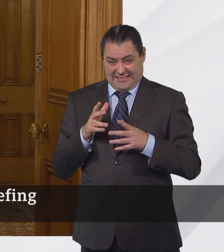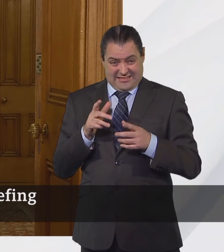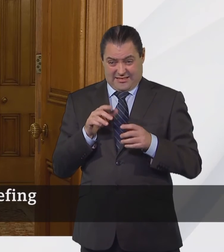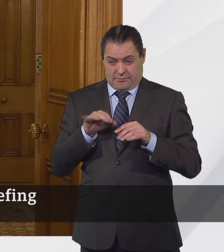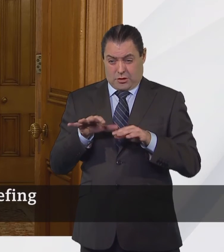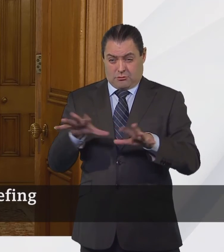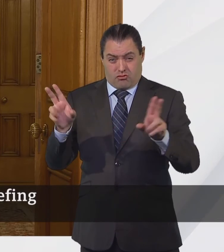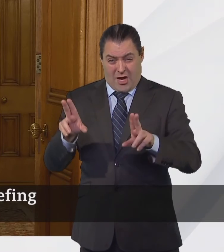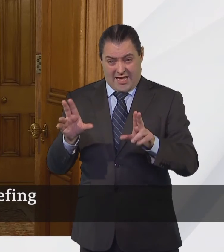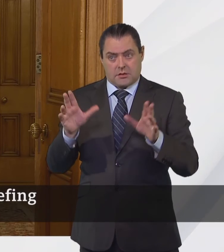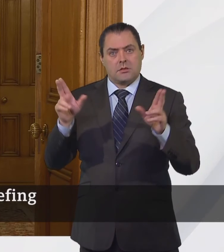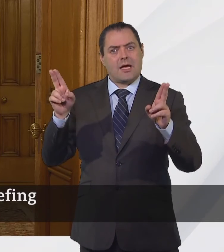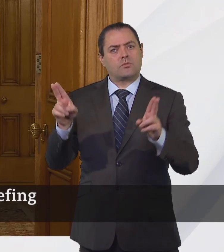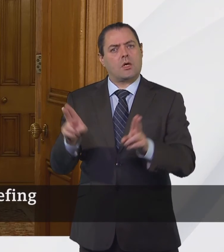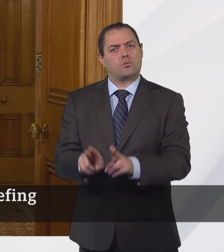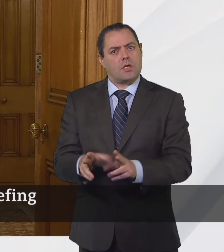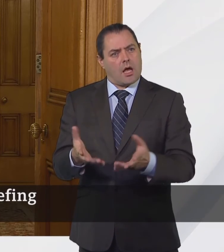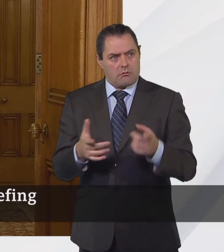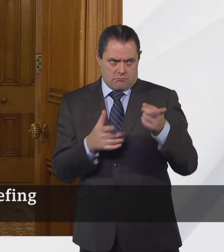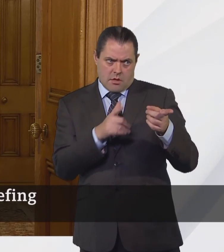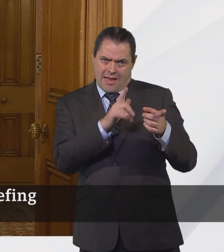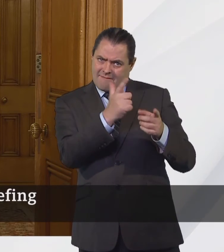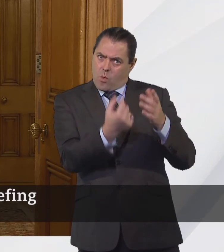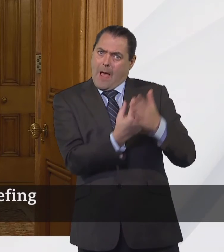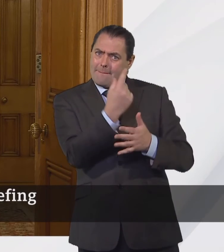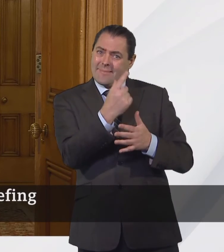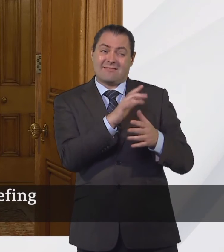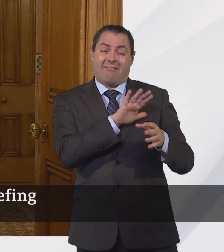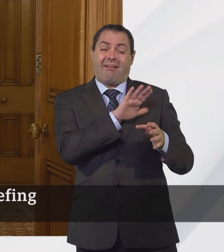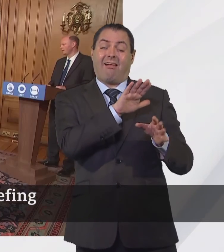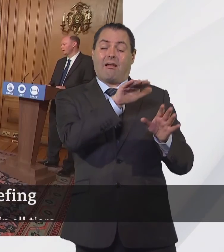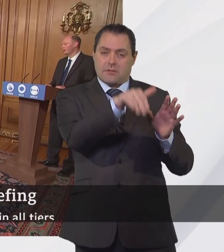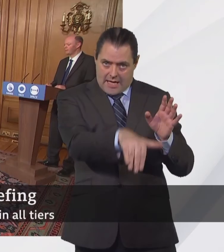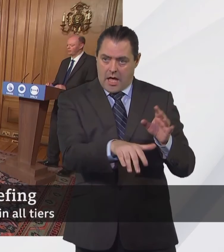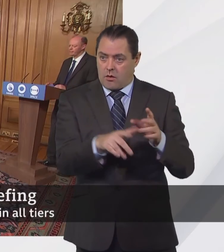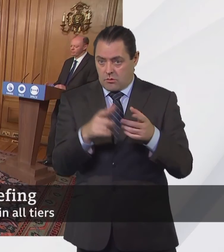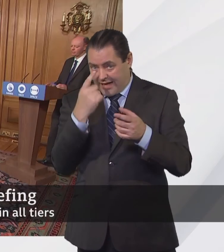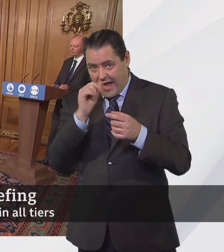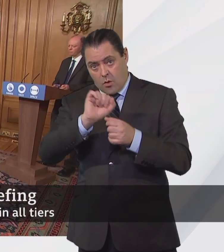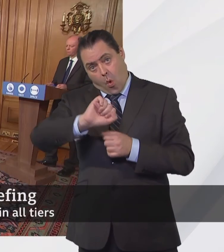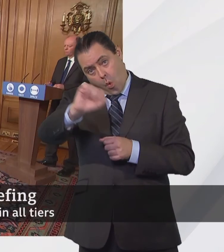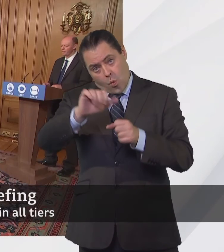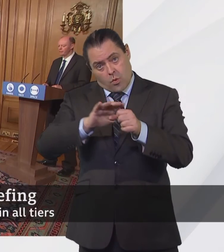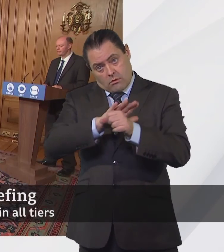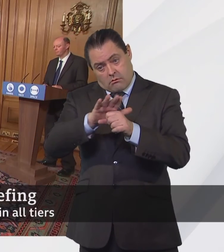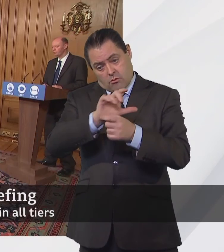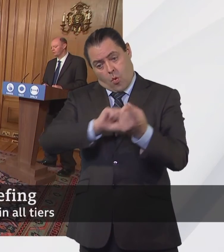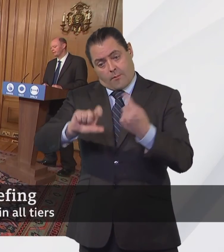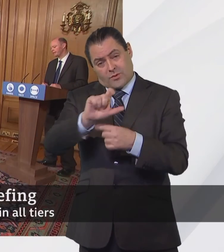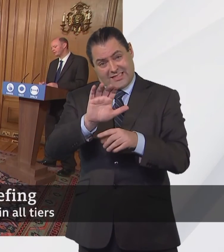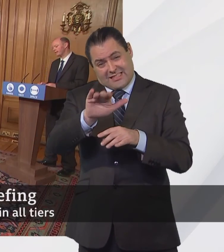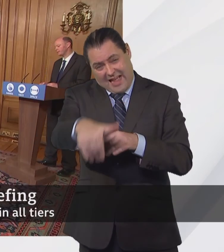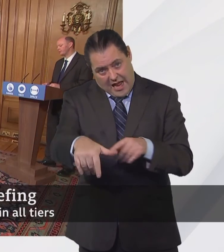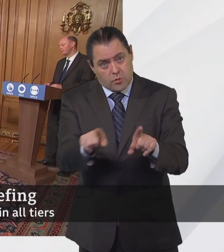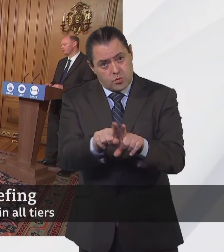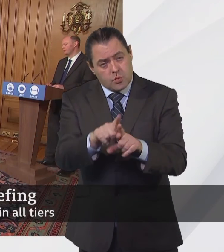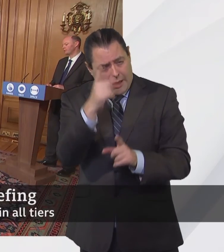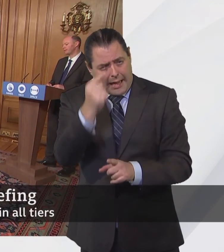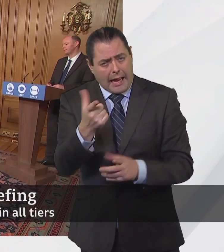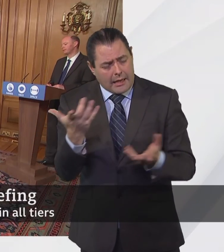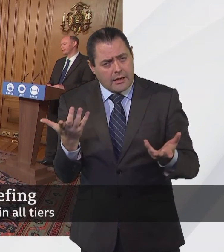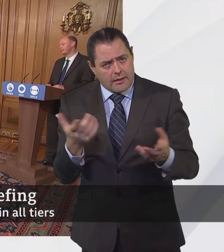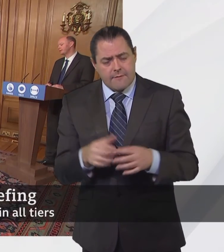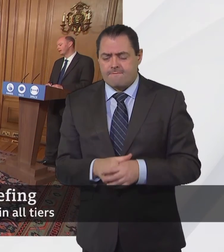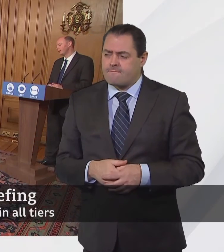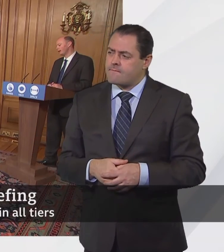we've achieved just in the last few weeks or so. I think one important thing I'll just add to